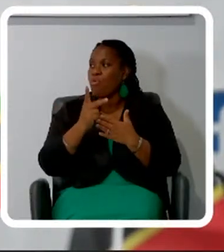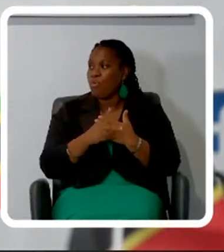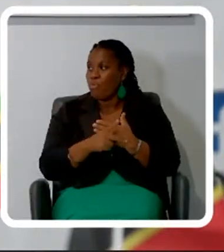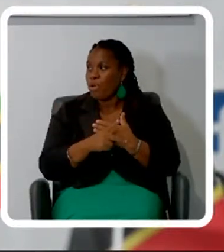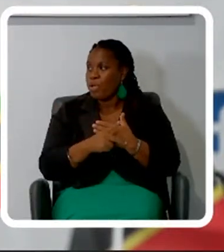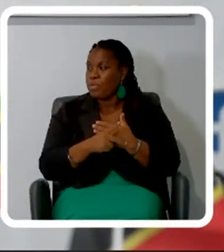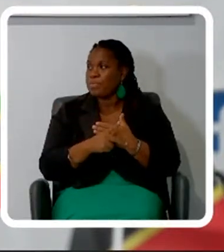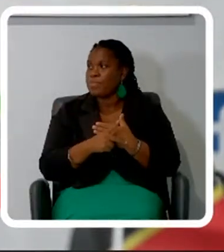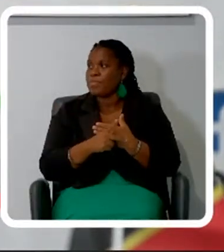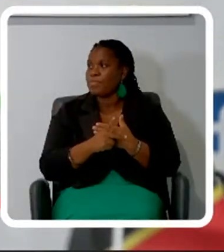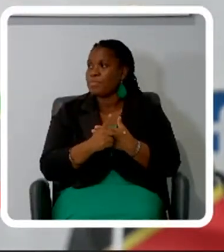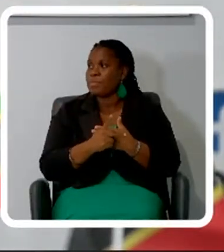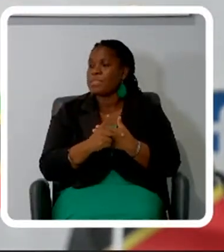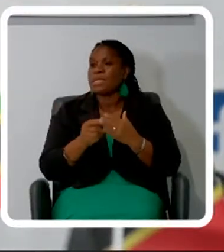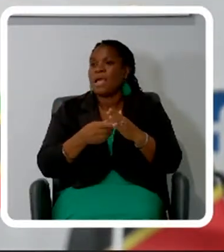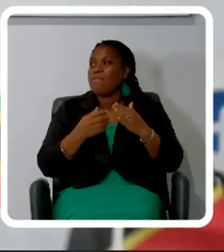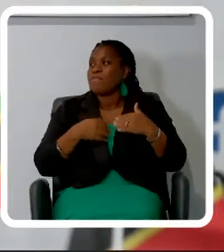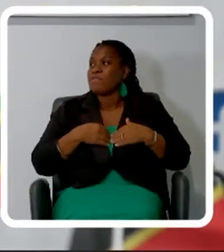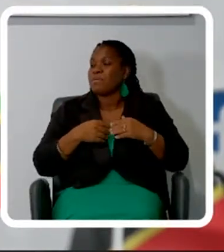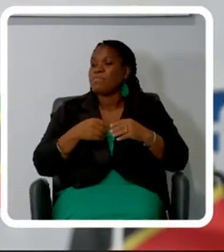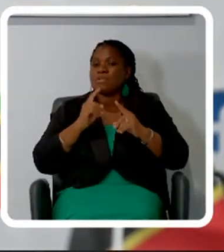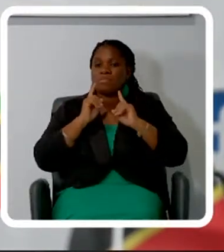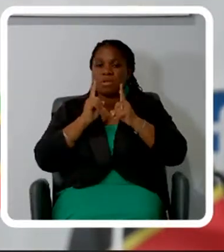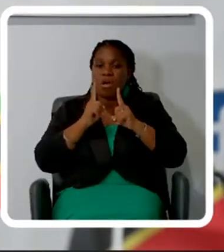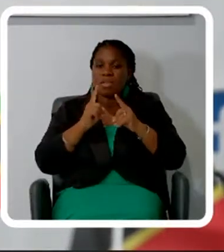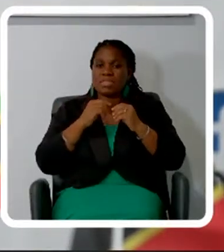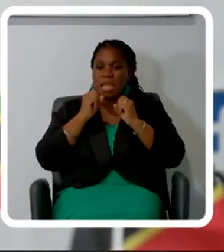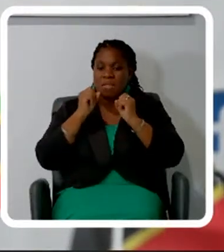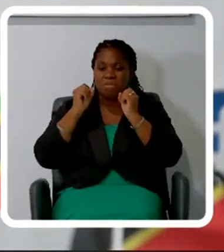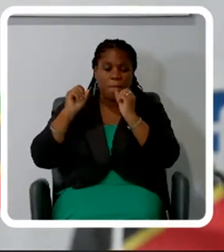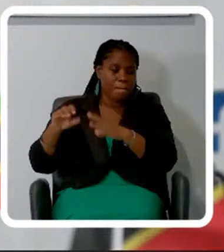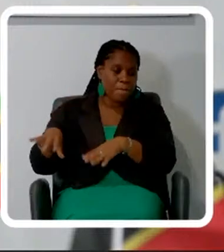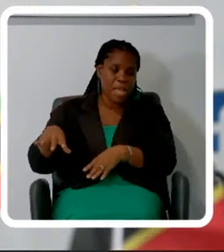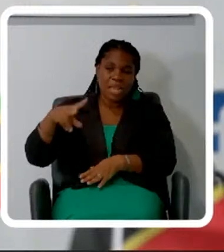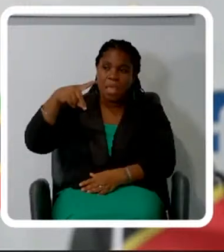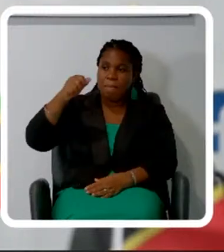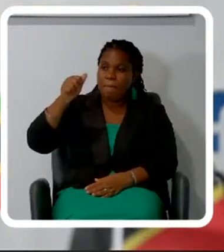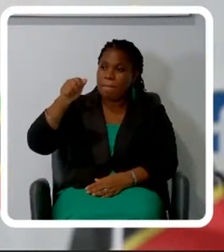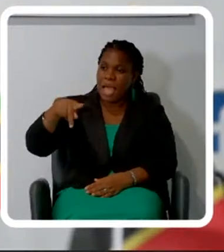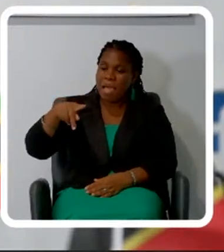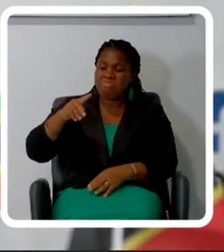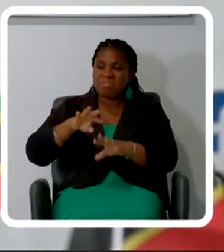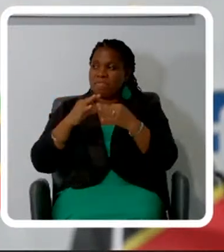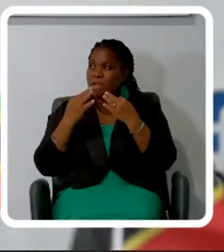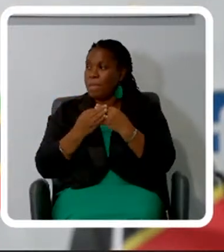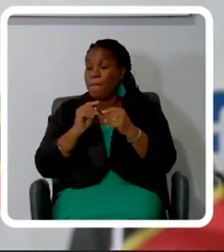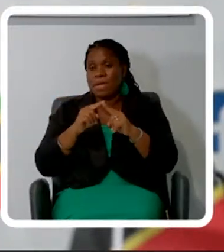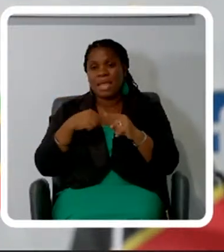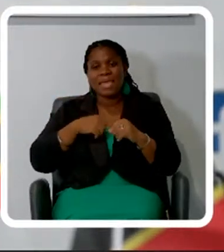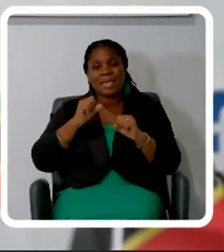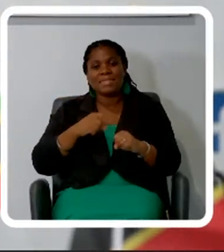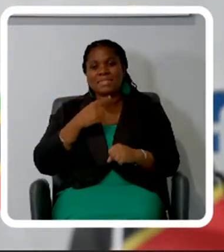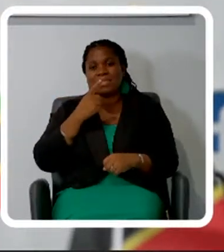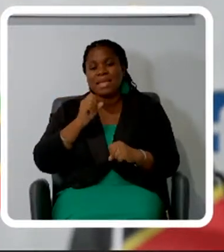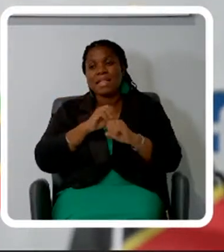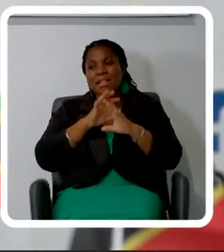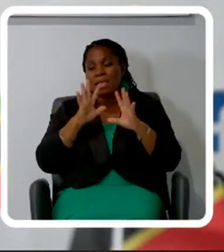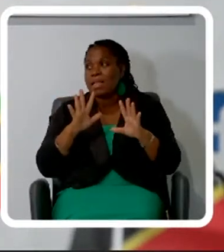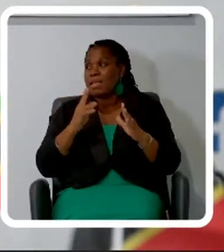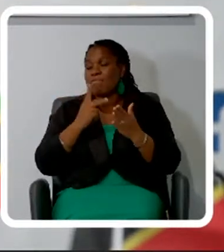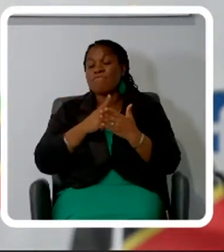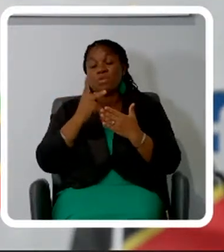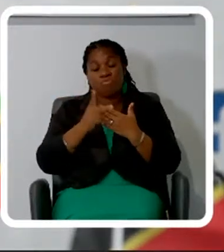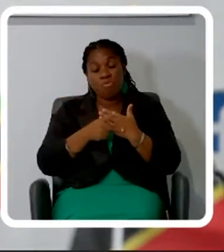of families. There's some talk that we abandon PAP and families are not supported. I can say clearly that the program is